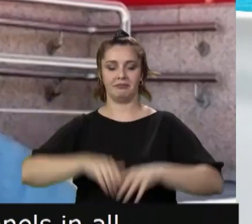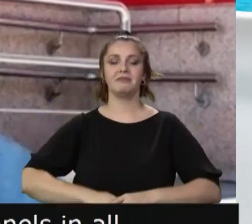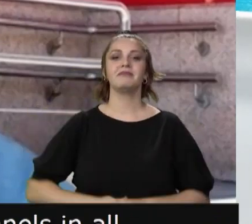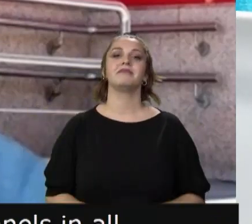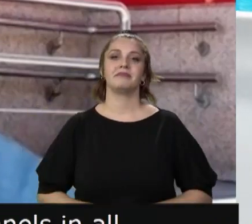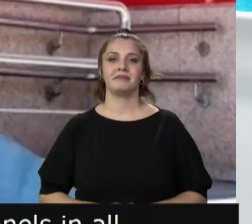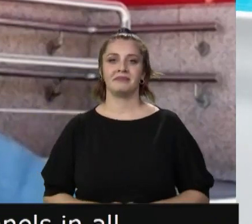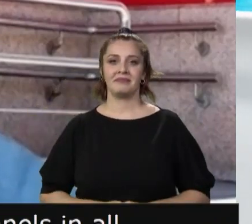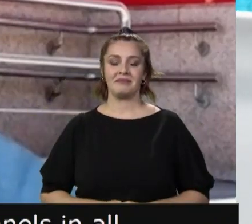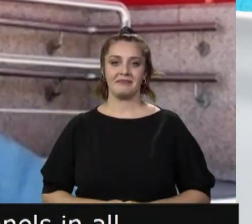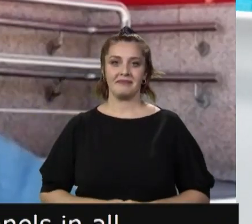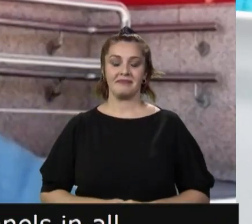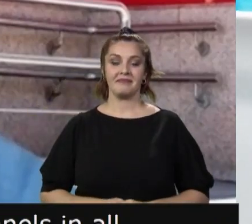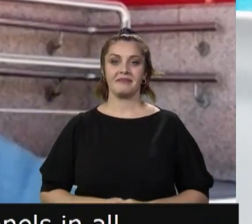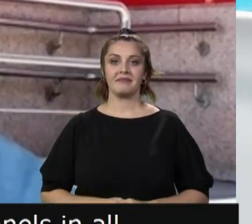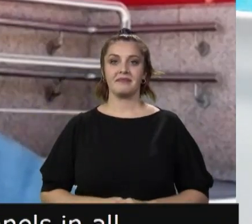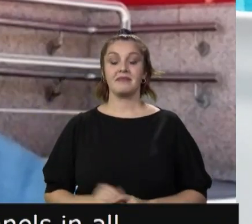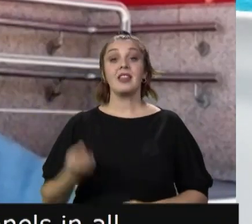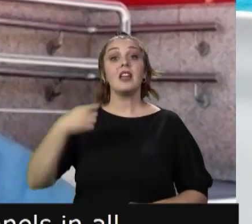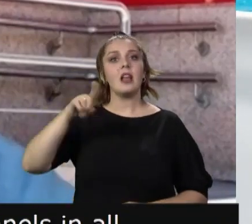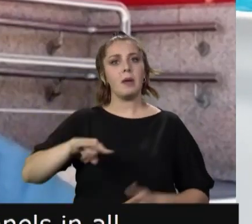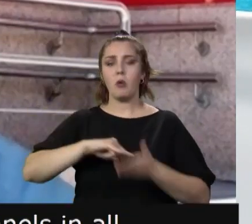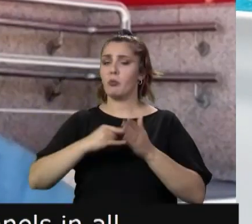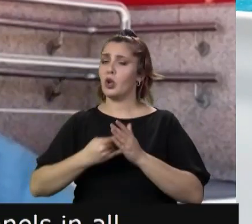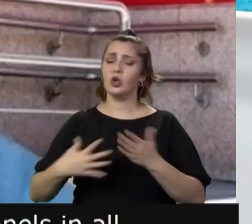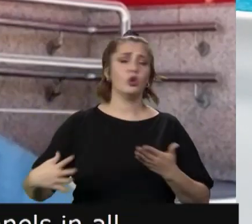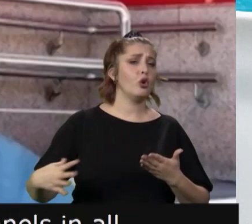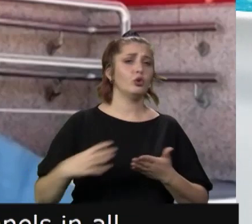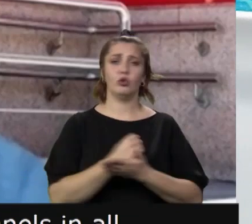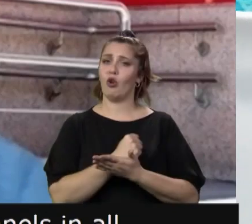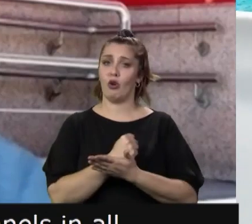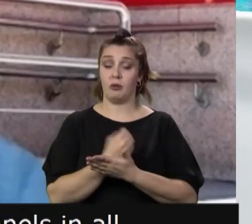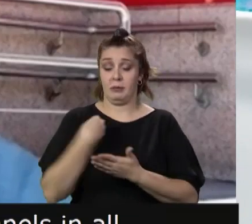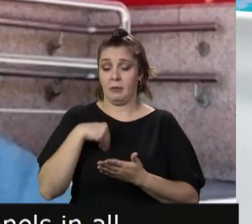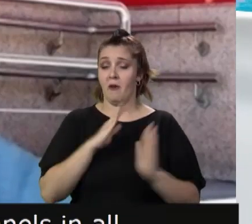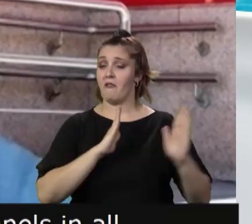to establish this transfer of knowledge, as I mentioned.